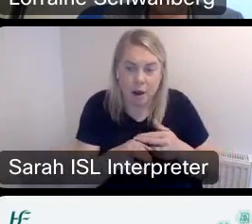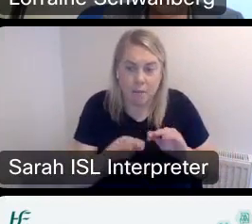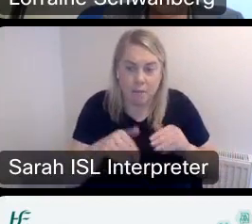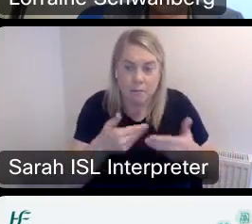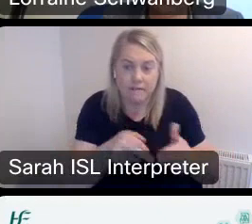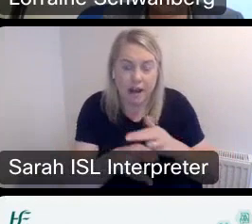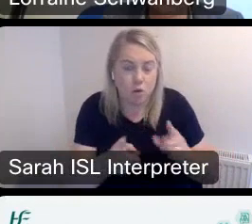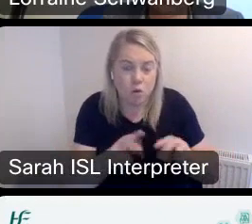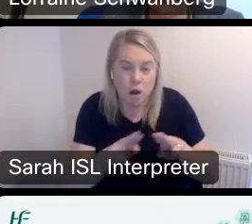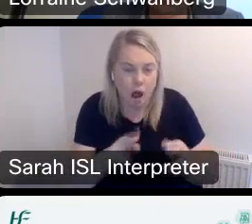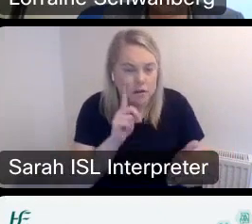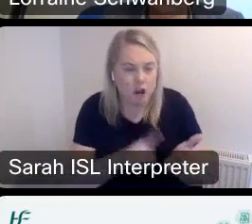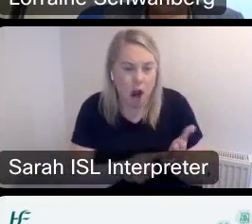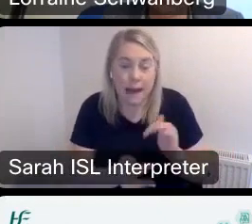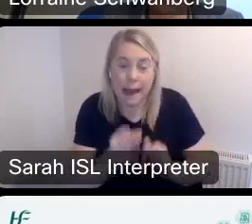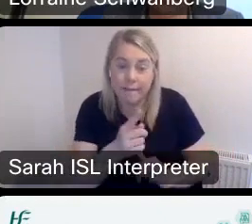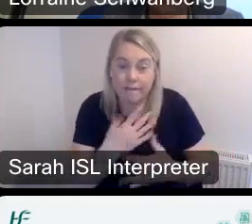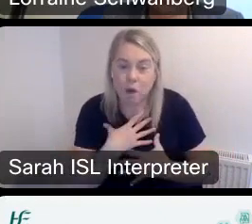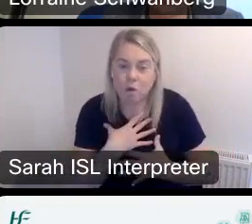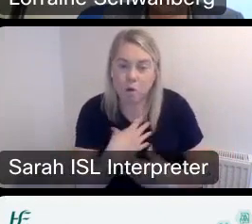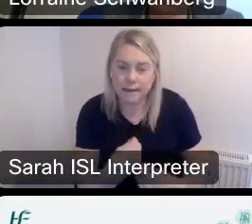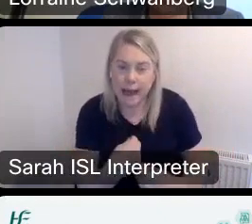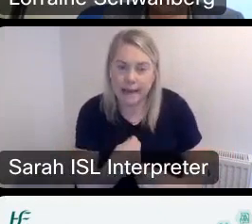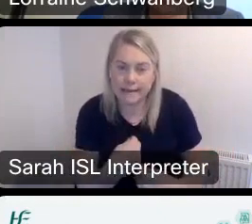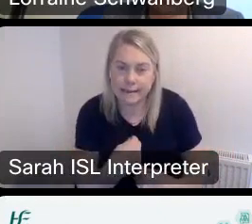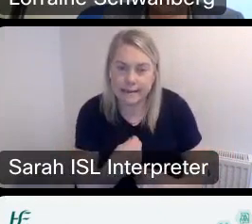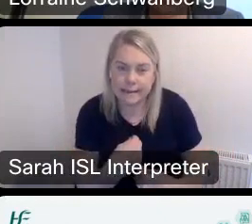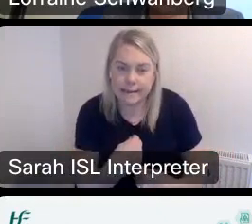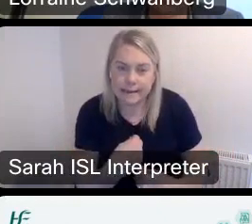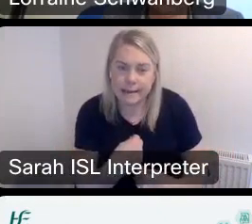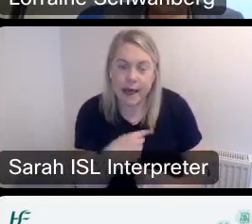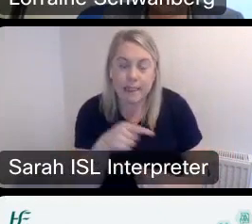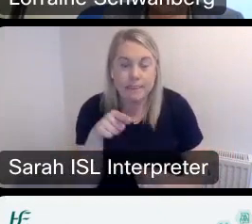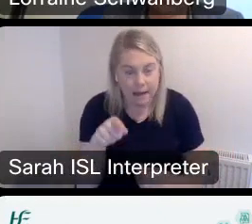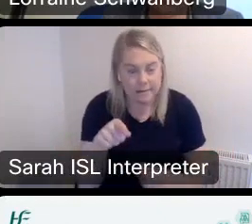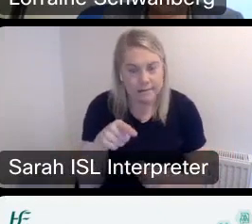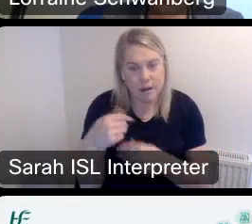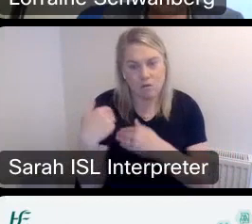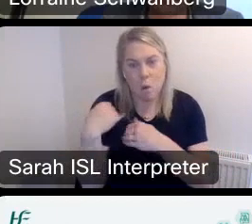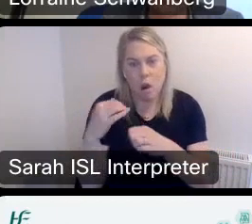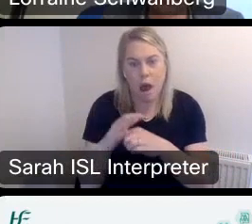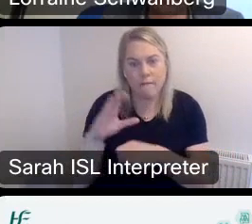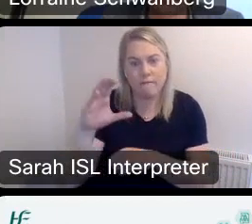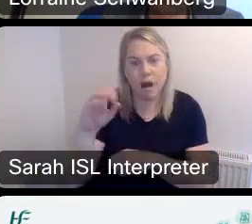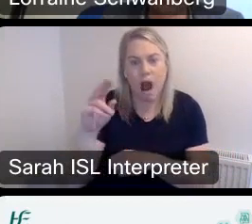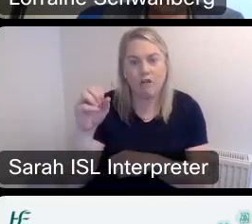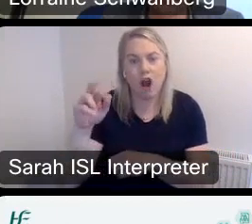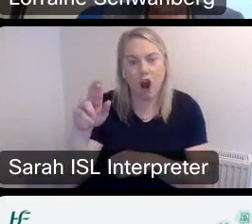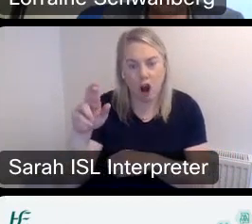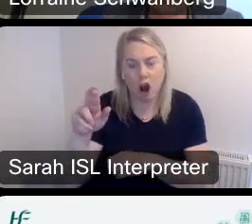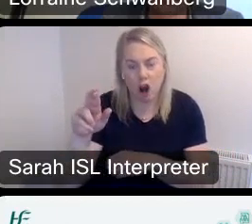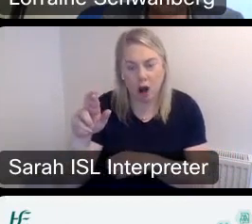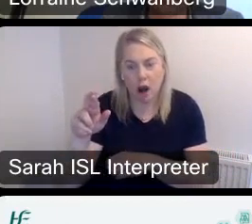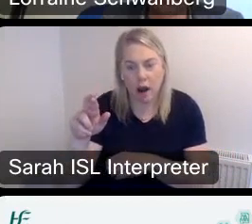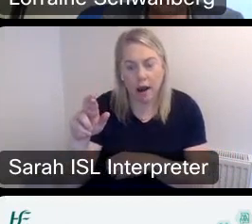a suicide, and that is the role of the coroner to make that determination. However, the